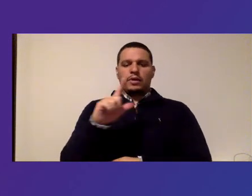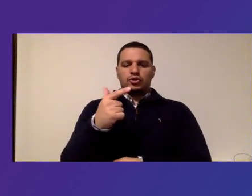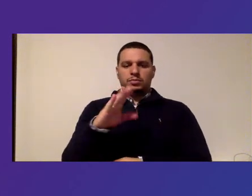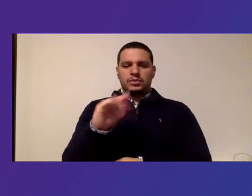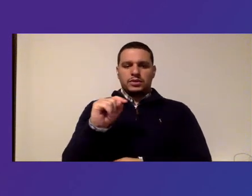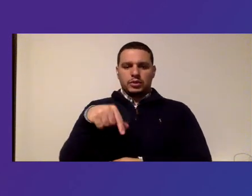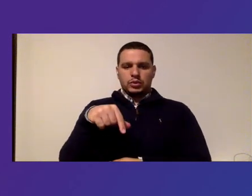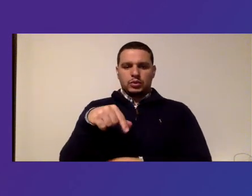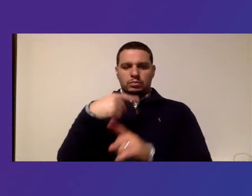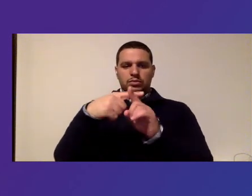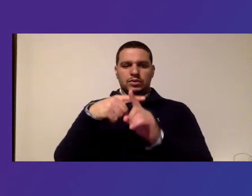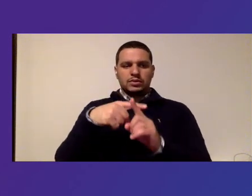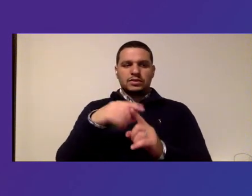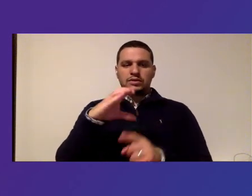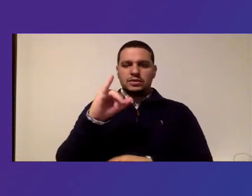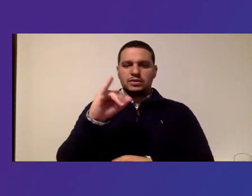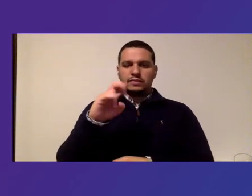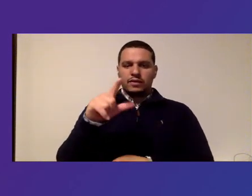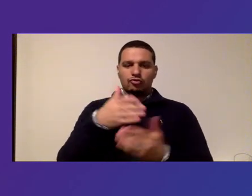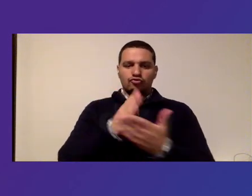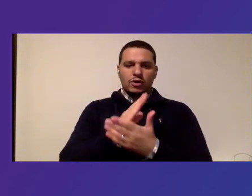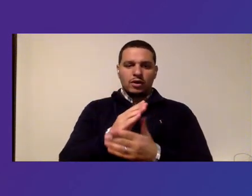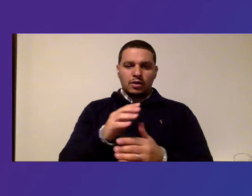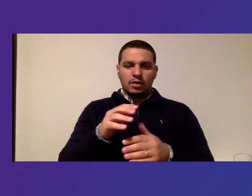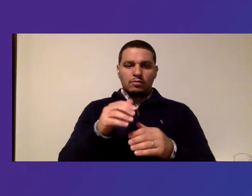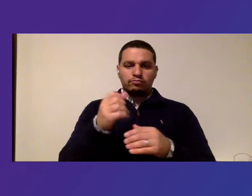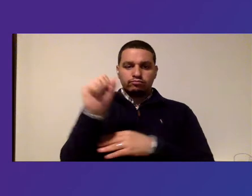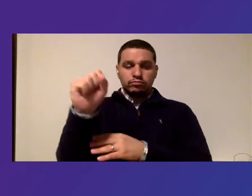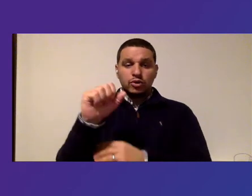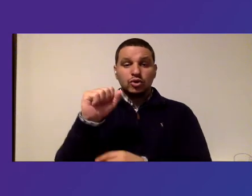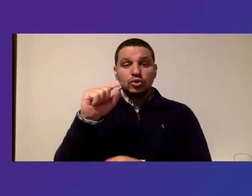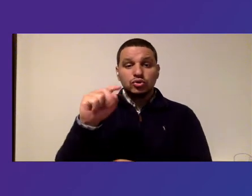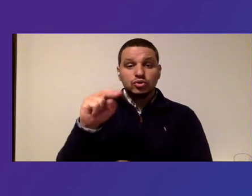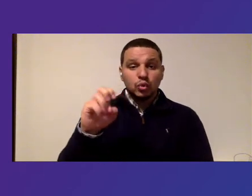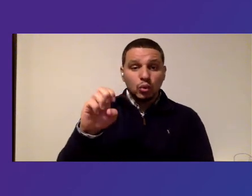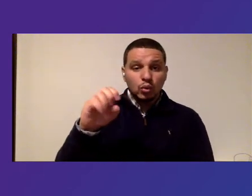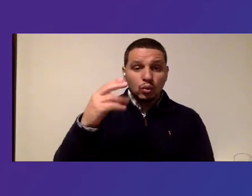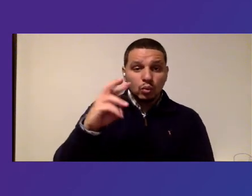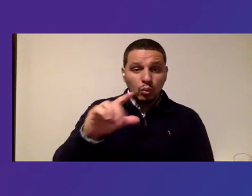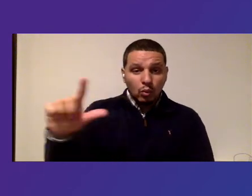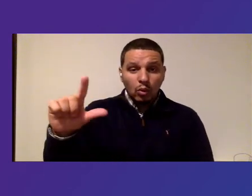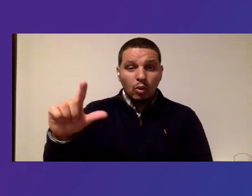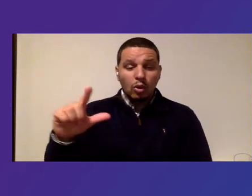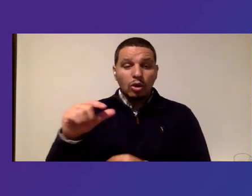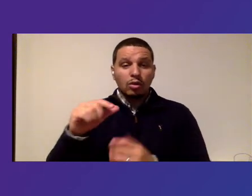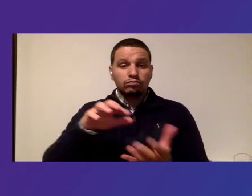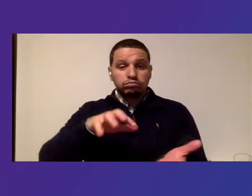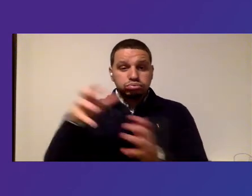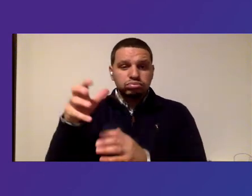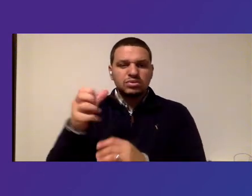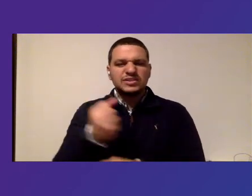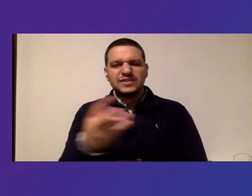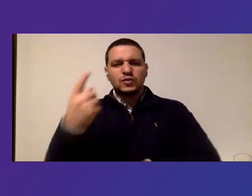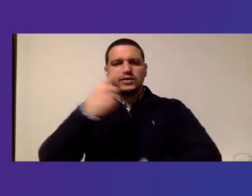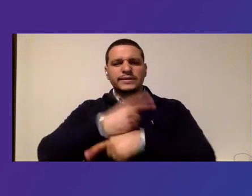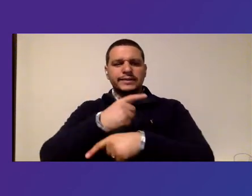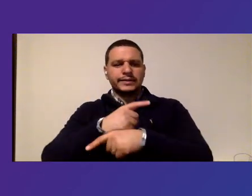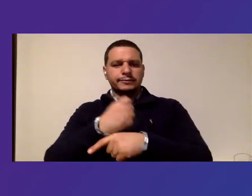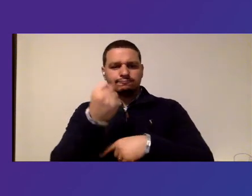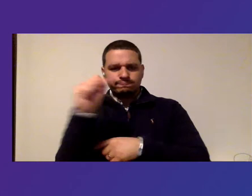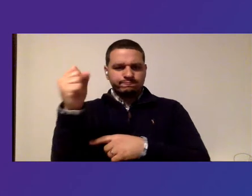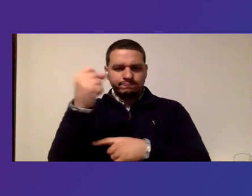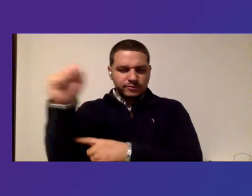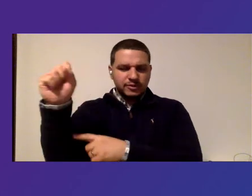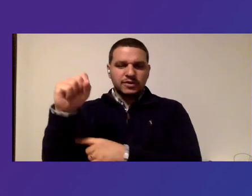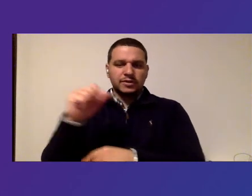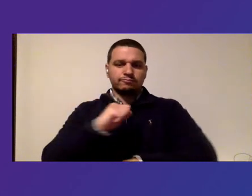plus civil rights movement. The Stonewall riots were followed by several days of demonstrations in New York and propelled the formation of